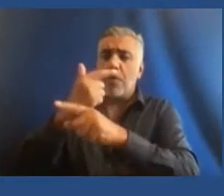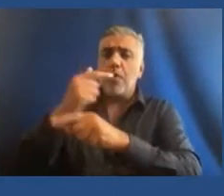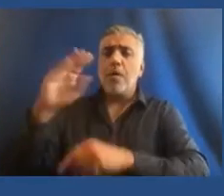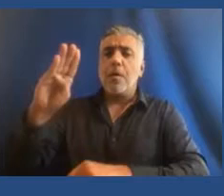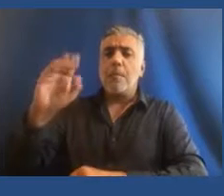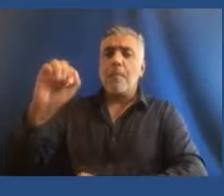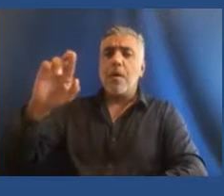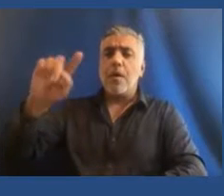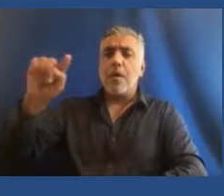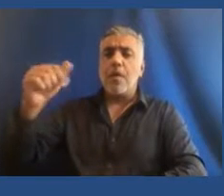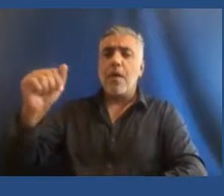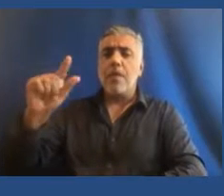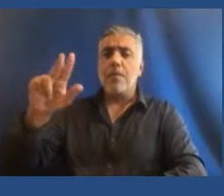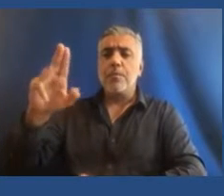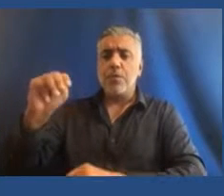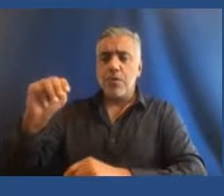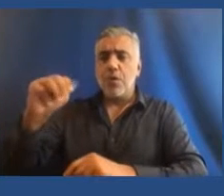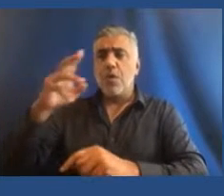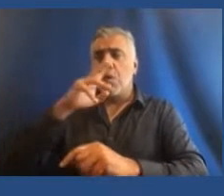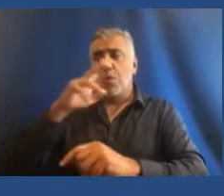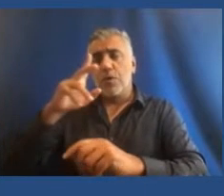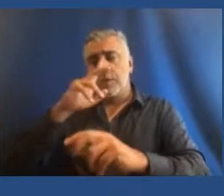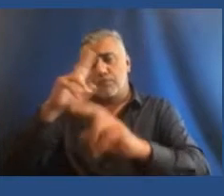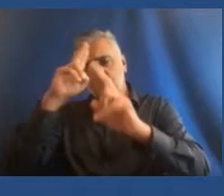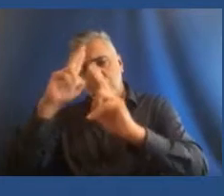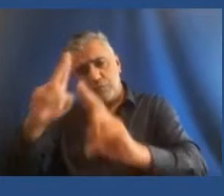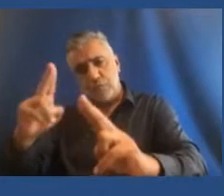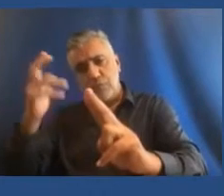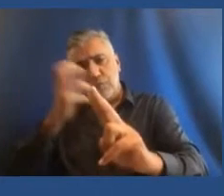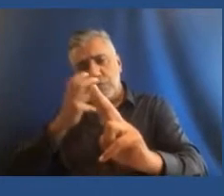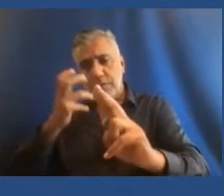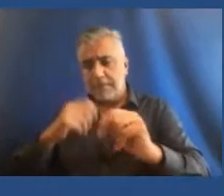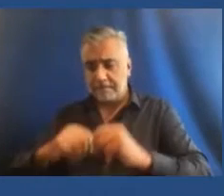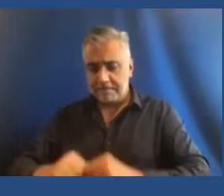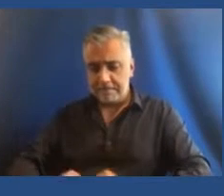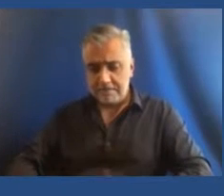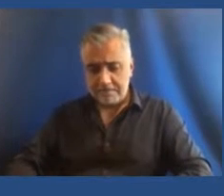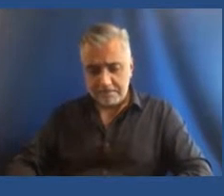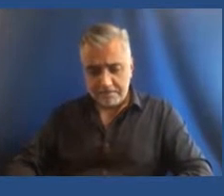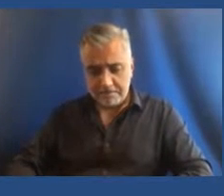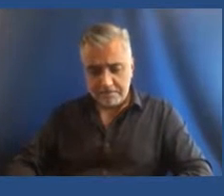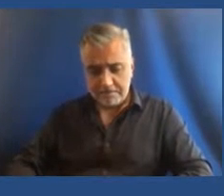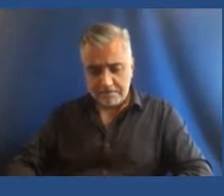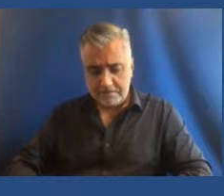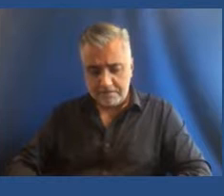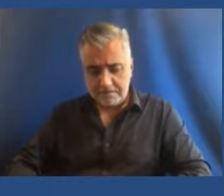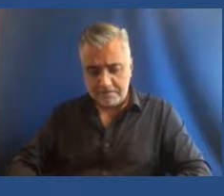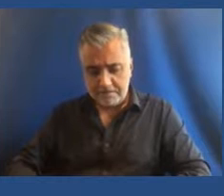In this regard, I cordially greet my brother, Patriarch Bartholomew,